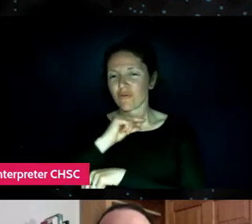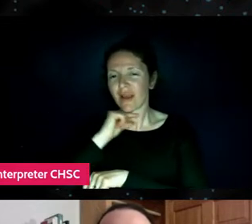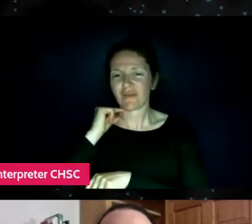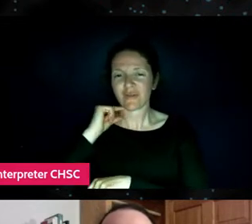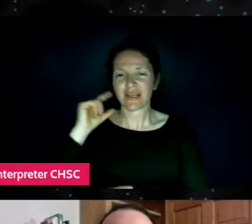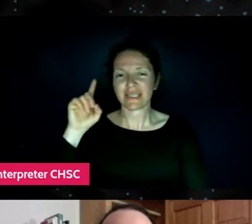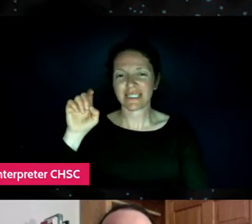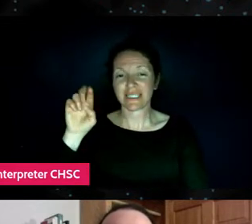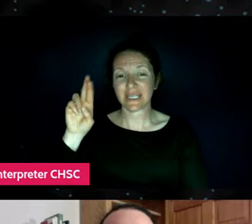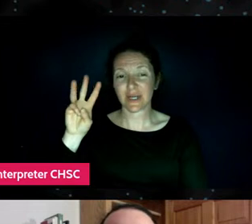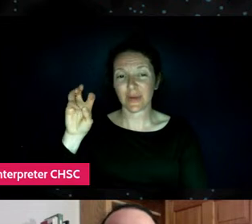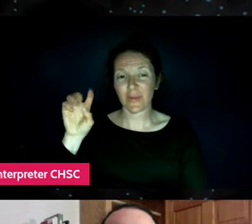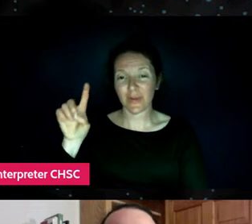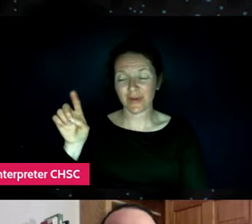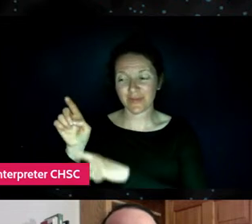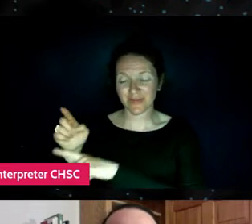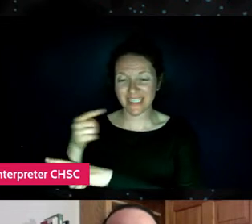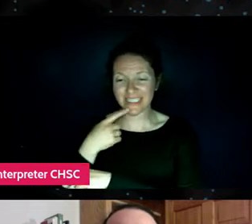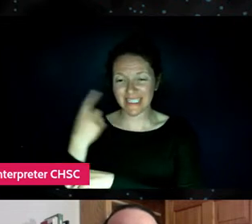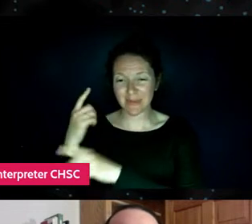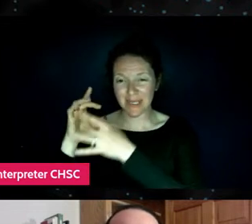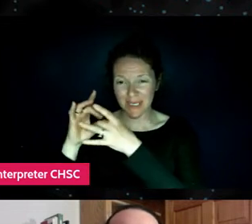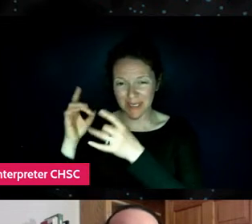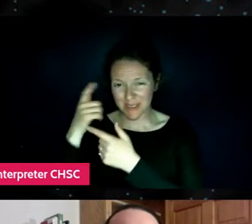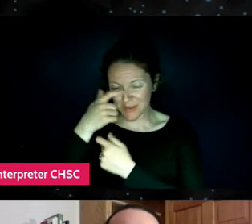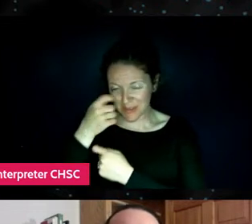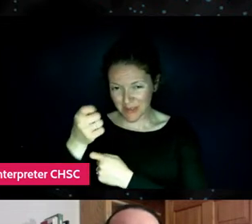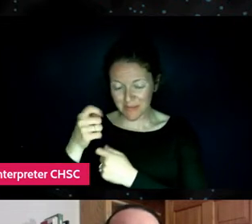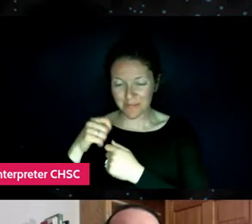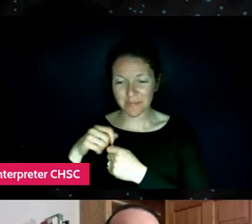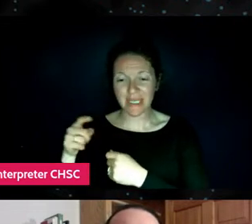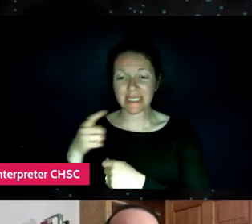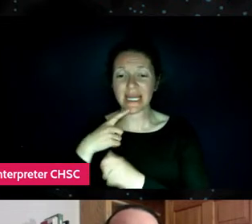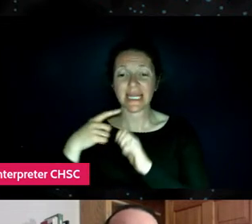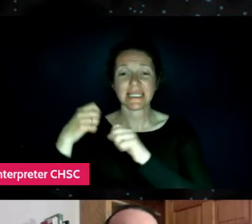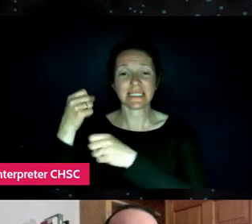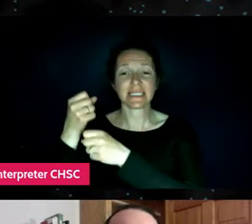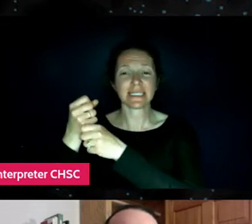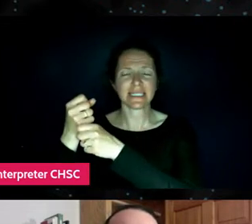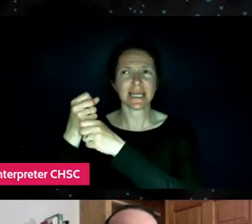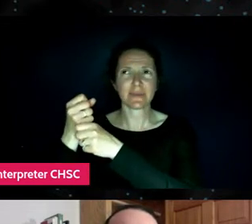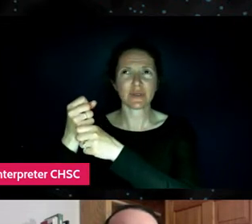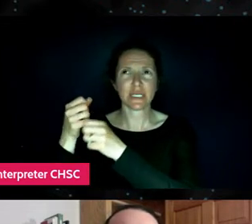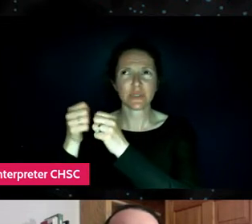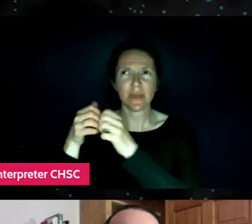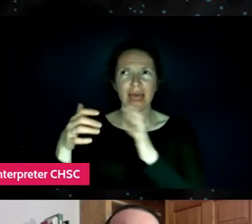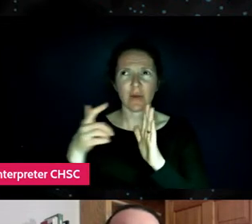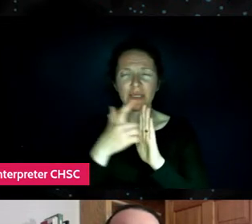interesting. He said demonstrations without litigation,